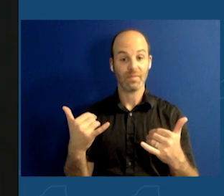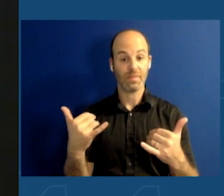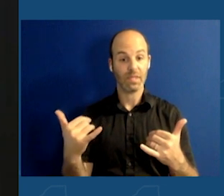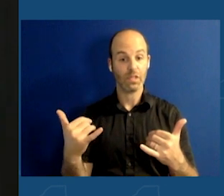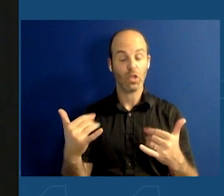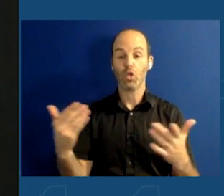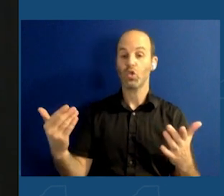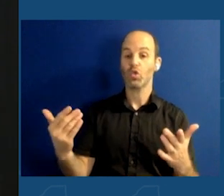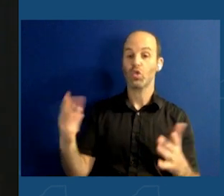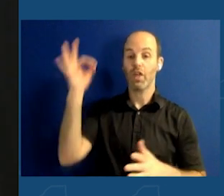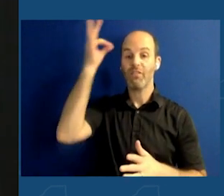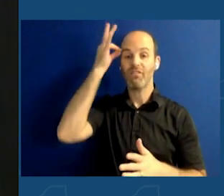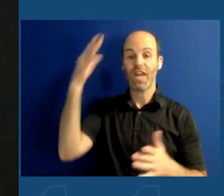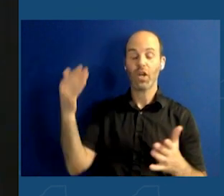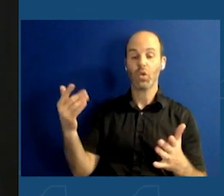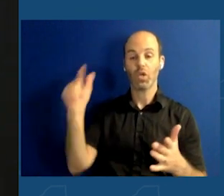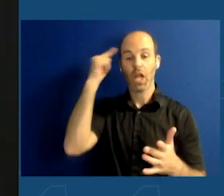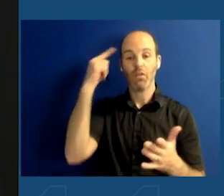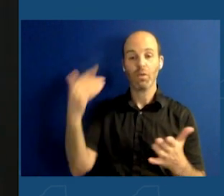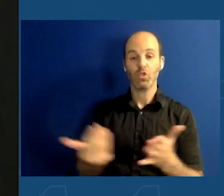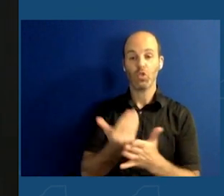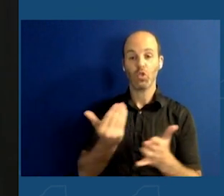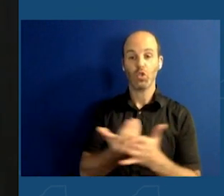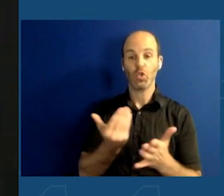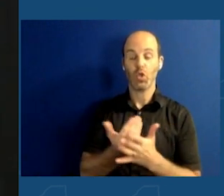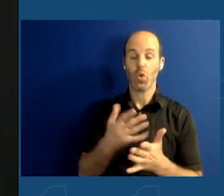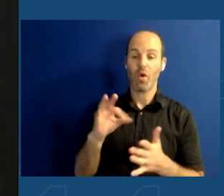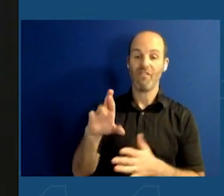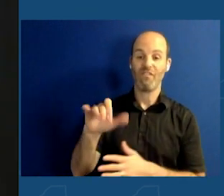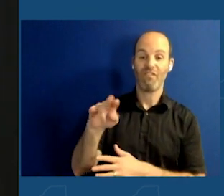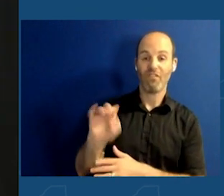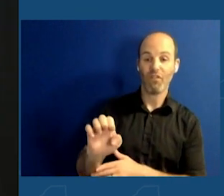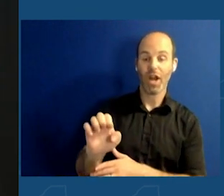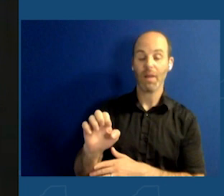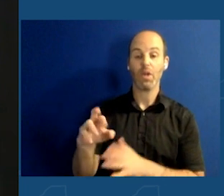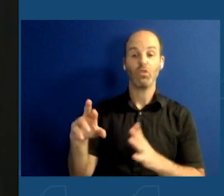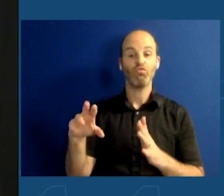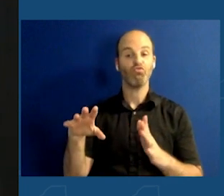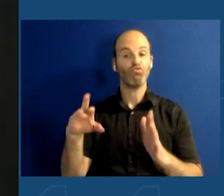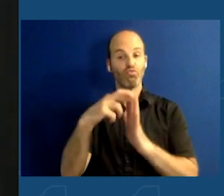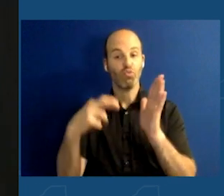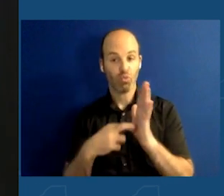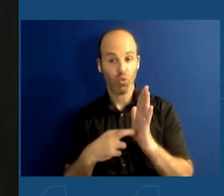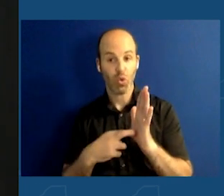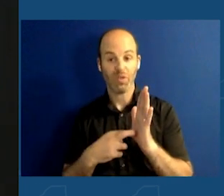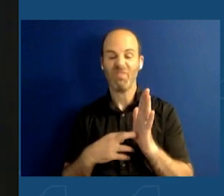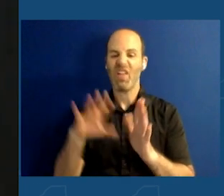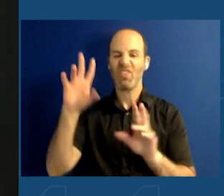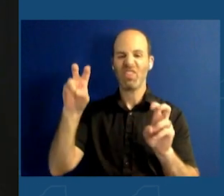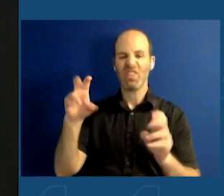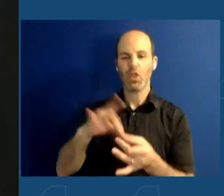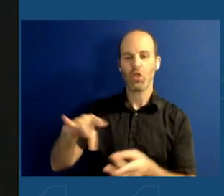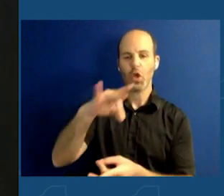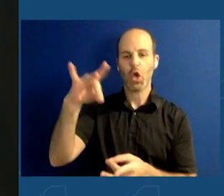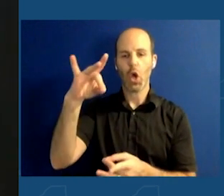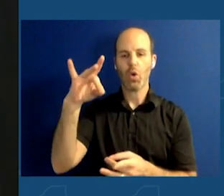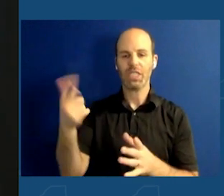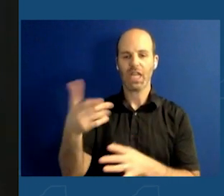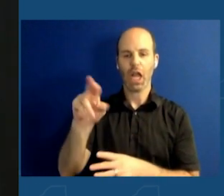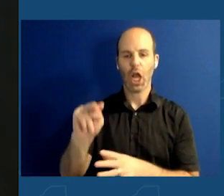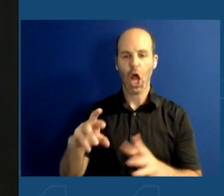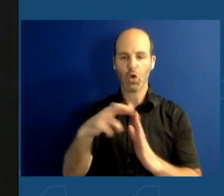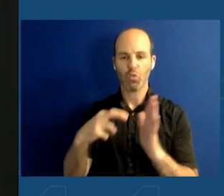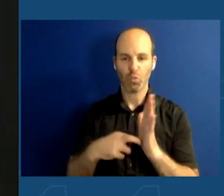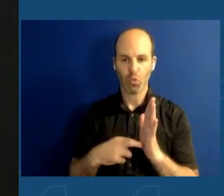and receiver rule, which many have called the ghost gun rule, actually goes into effect. And